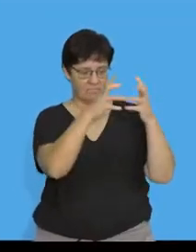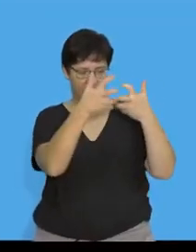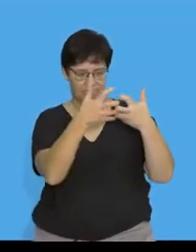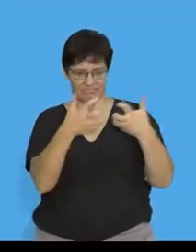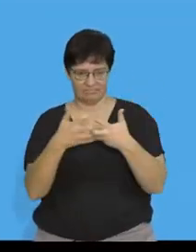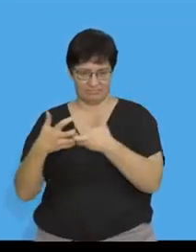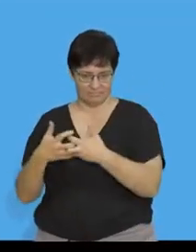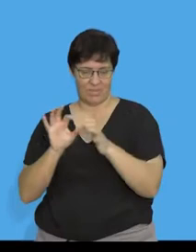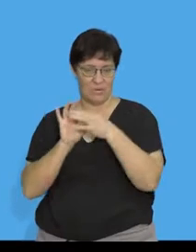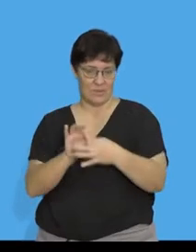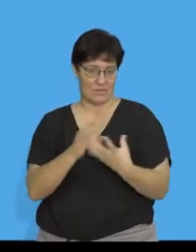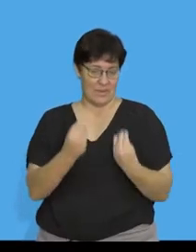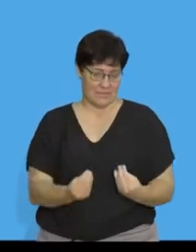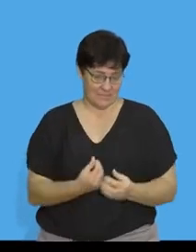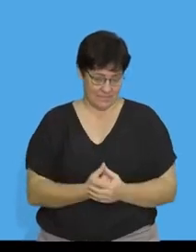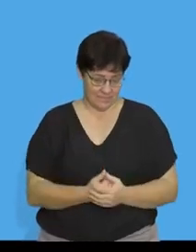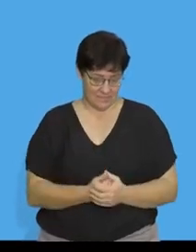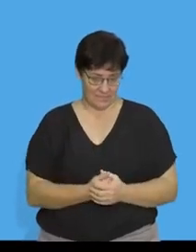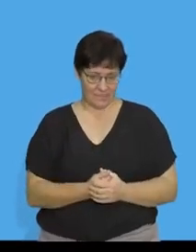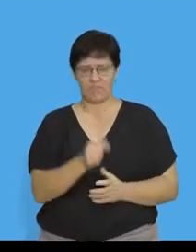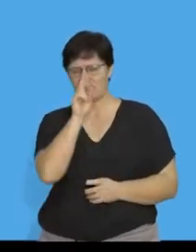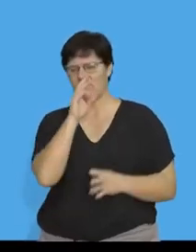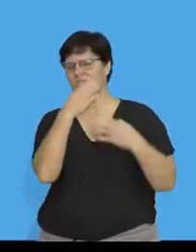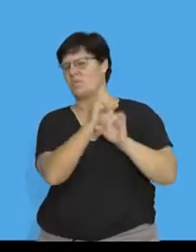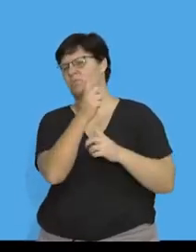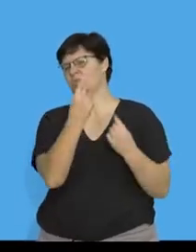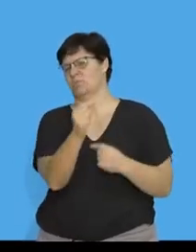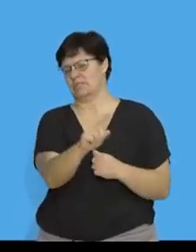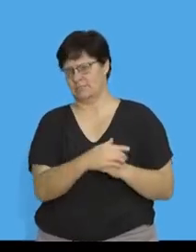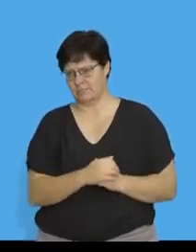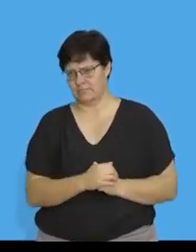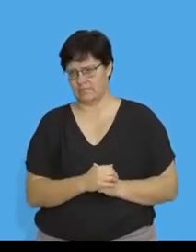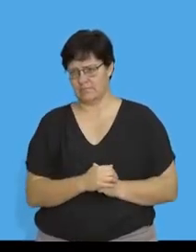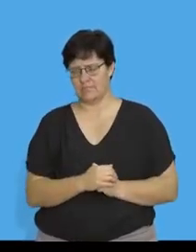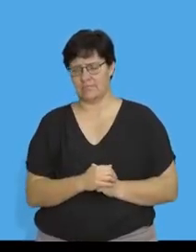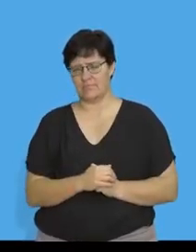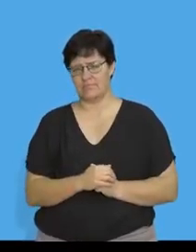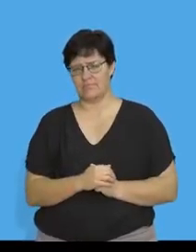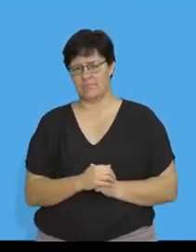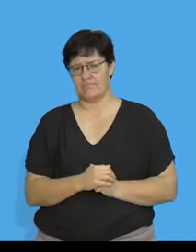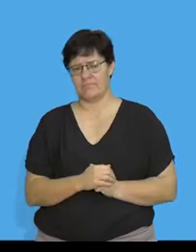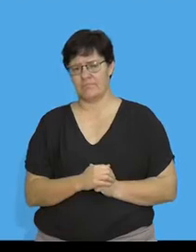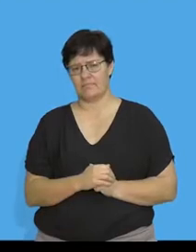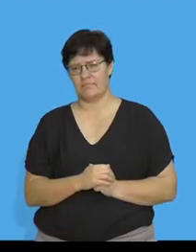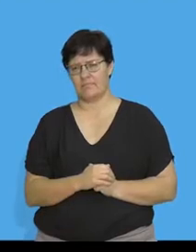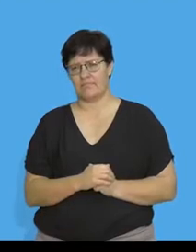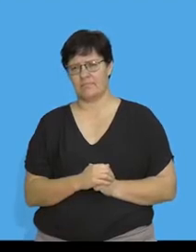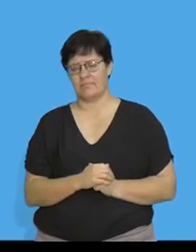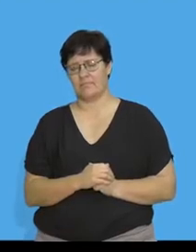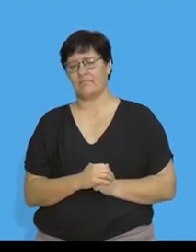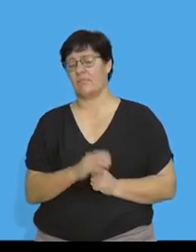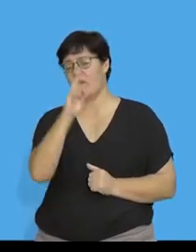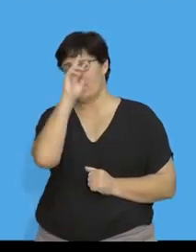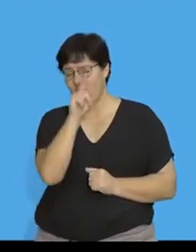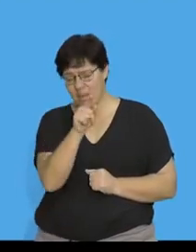one of the things that we need to recognize here is that we can represent directly proportional in a shorthand